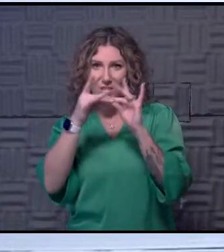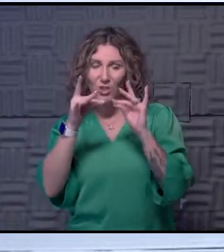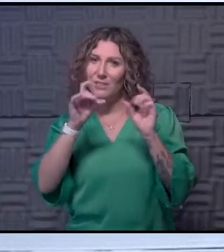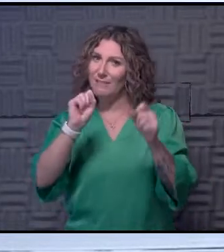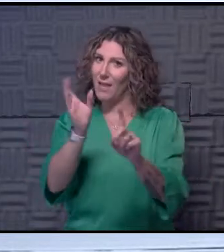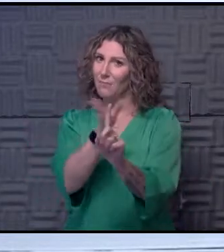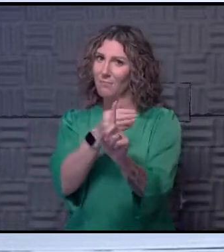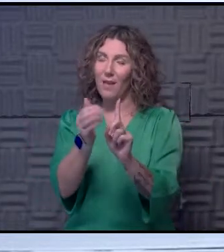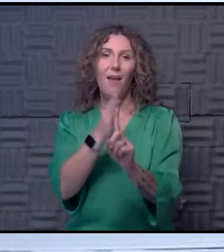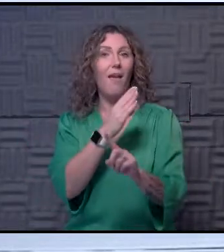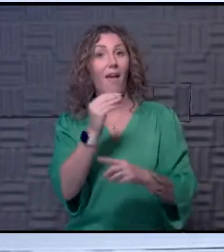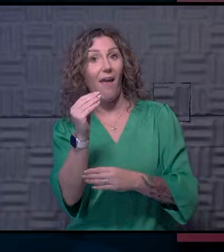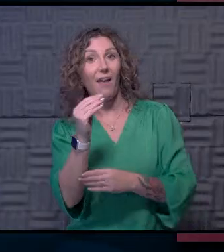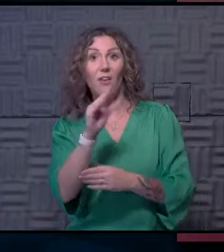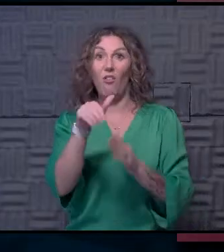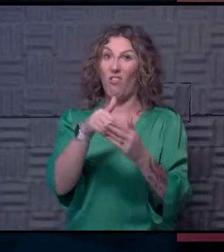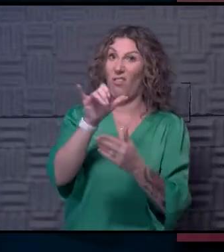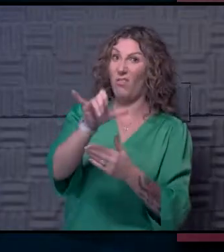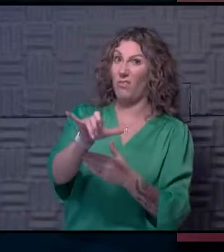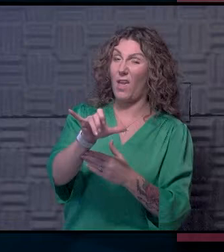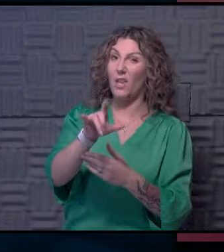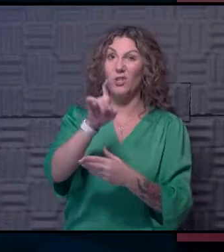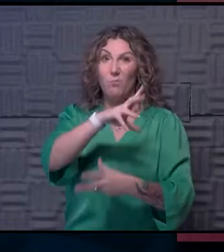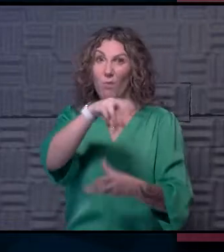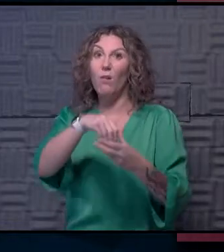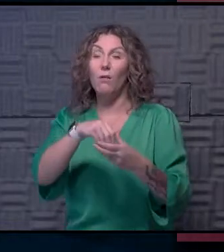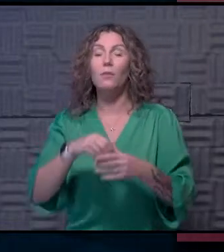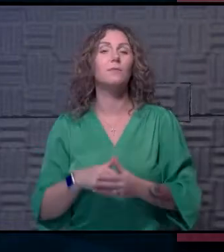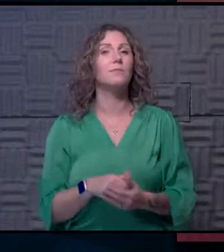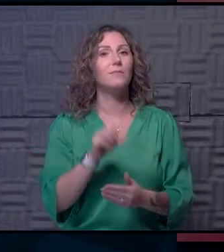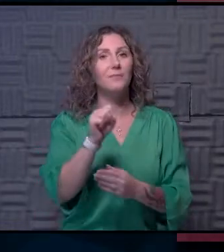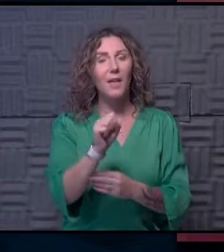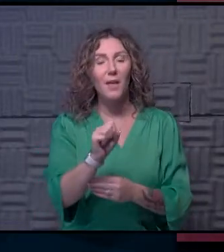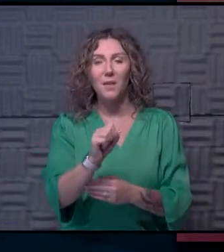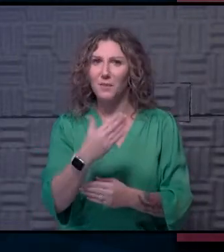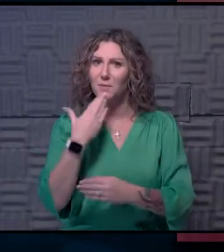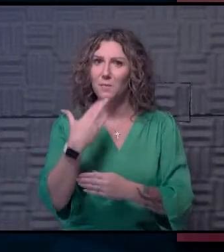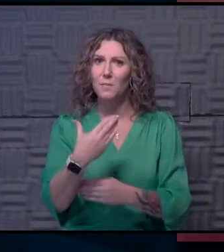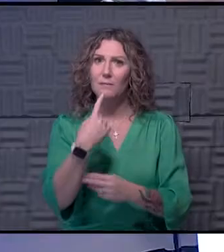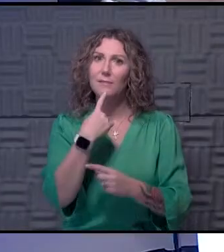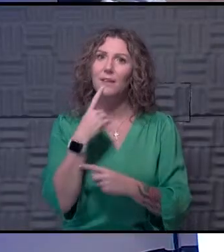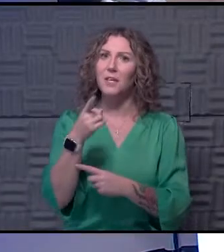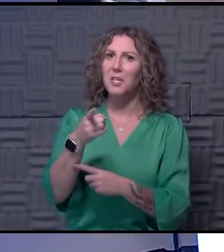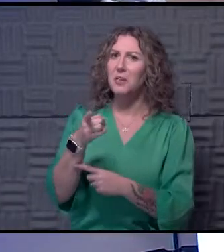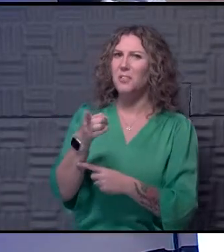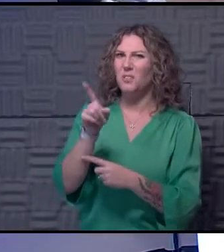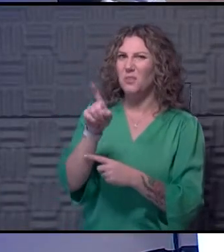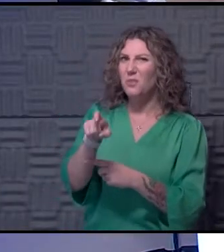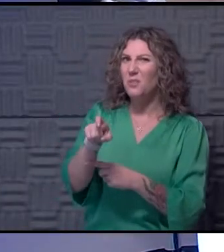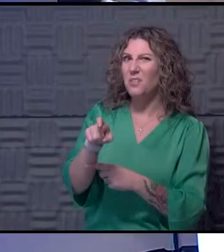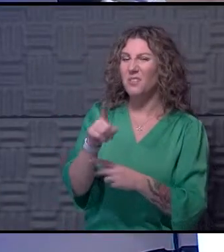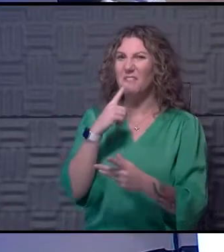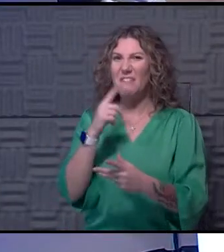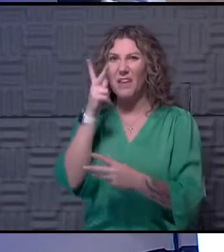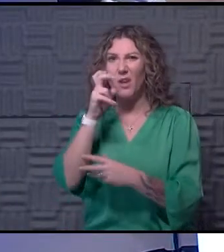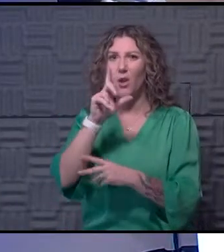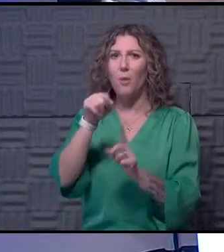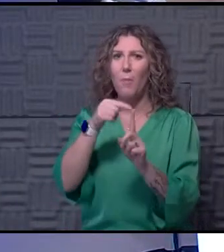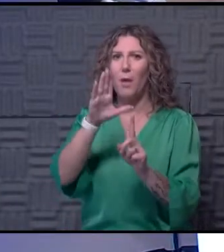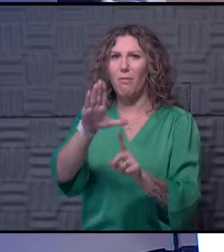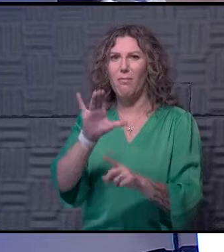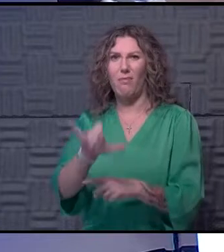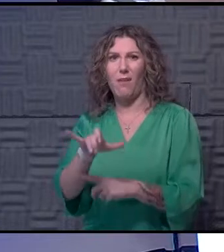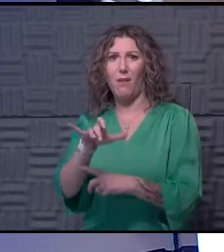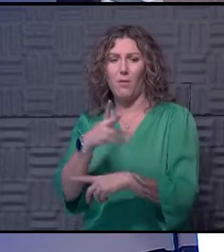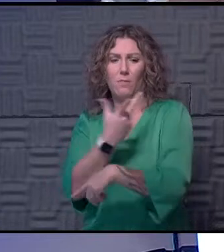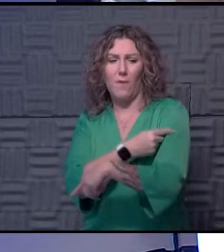campaigns need to account for that. Yeah, I think that's well said. Hawk, I mean, you've got to hear that from your patients some about vaccination. What do you think?